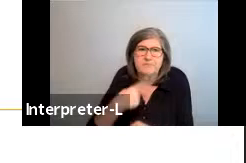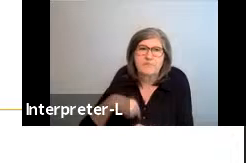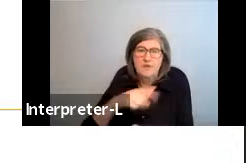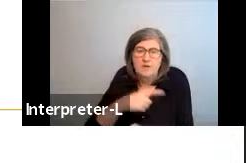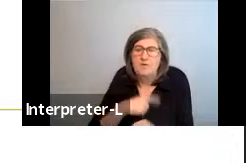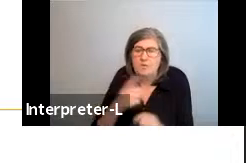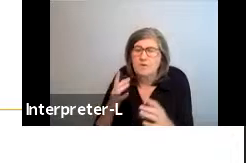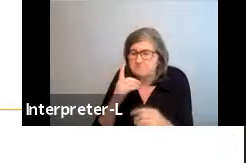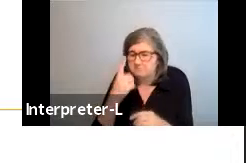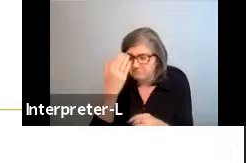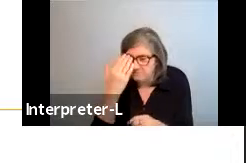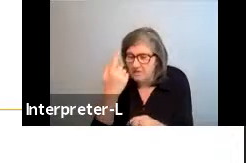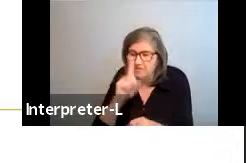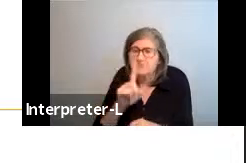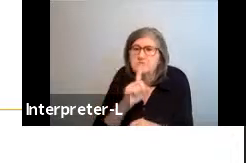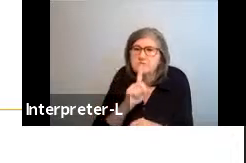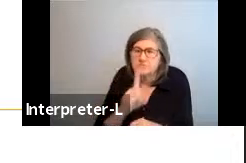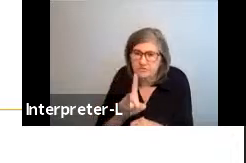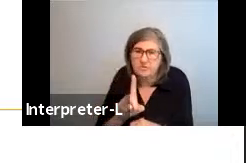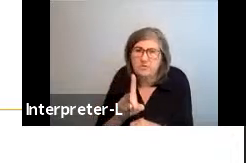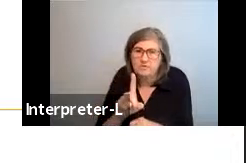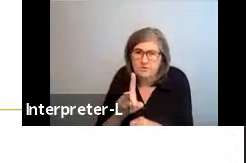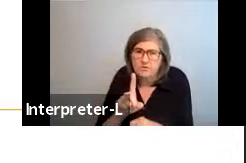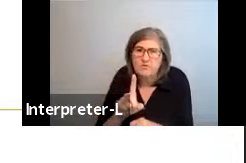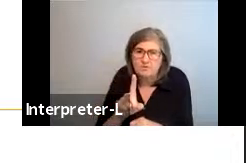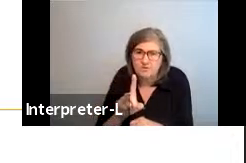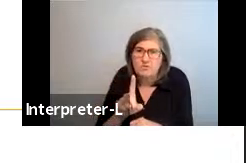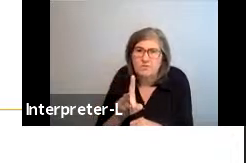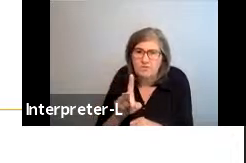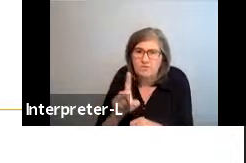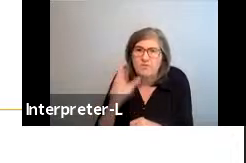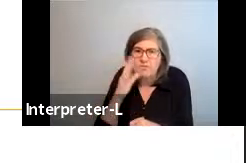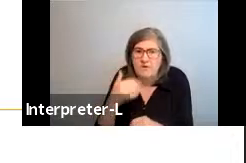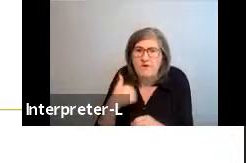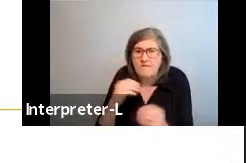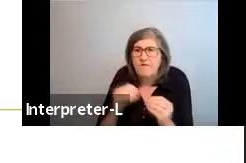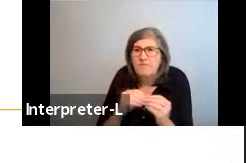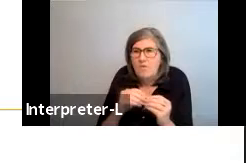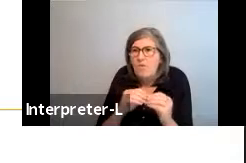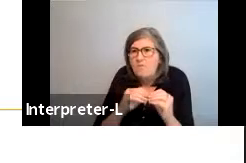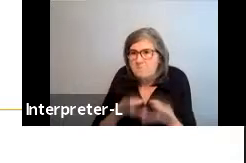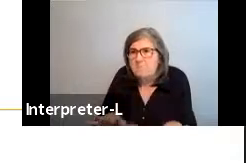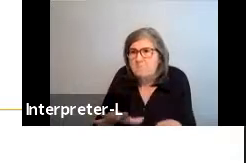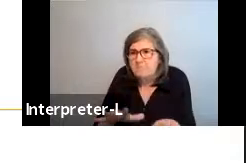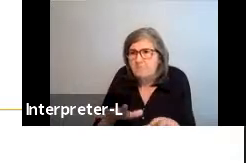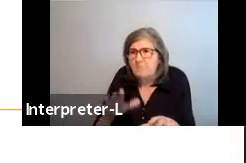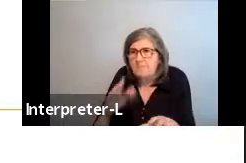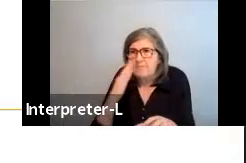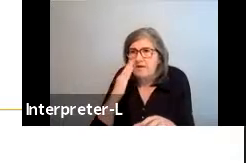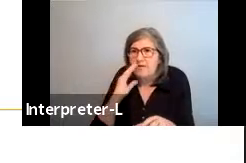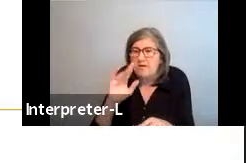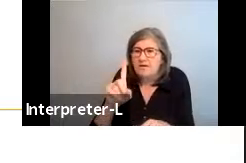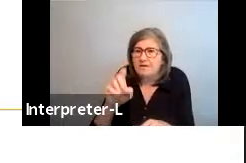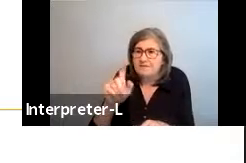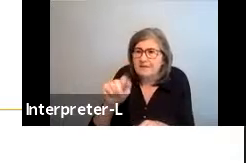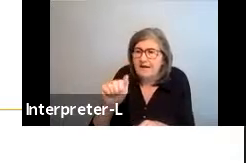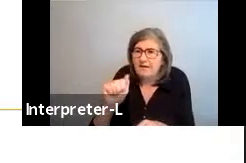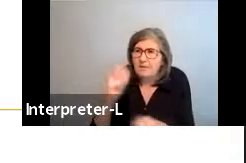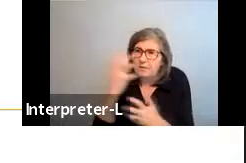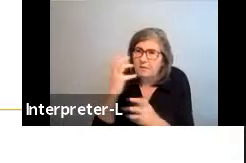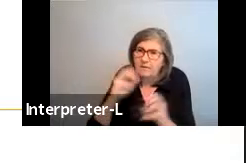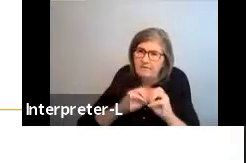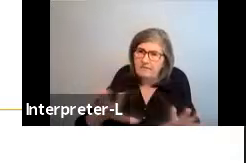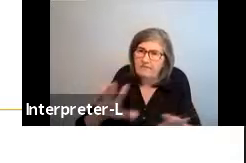certain that there will be more to come given how infectious Delta is. But as I